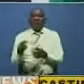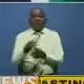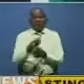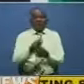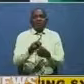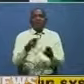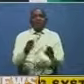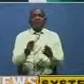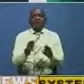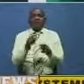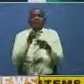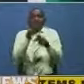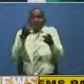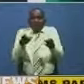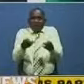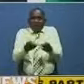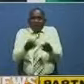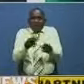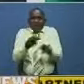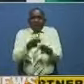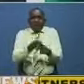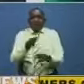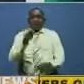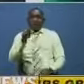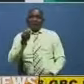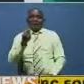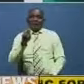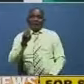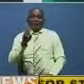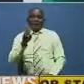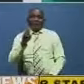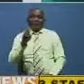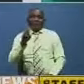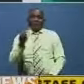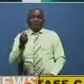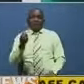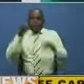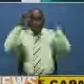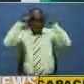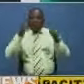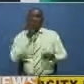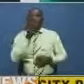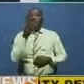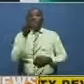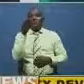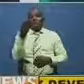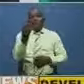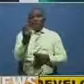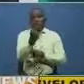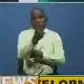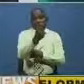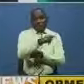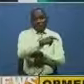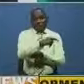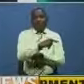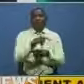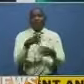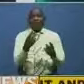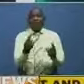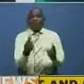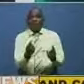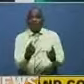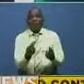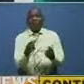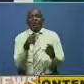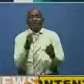At Trede in the Kwahuma district of Ashanti, President Akufo-Addo on Tuesday morning performed